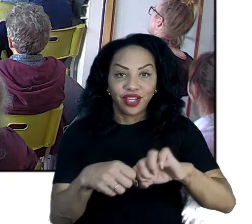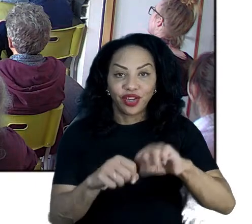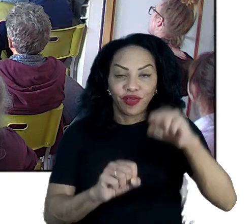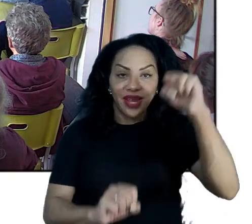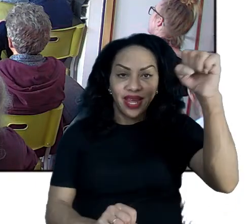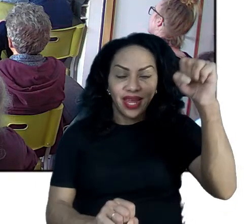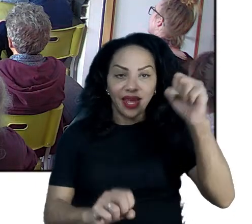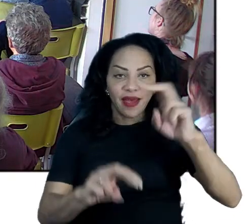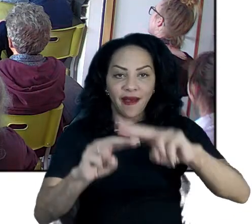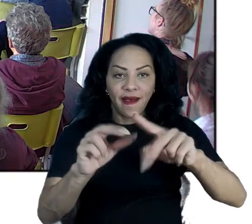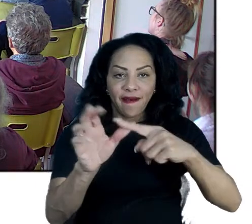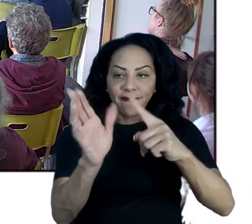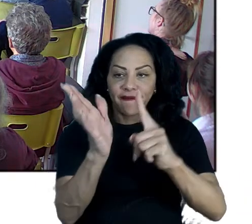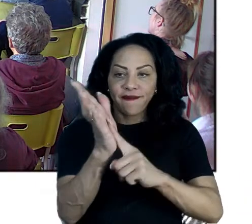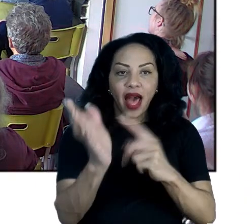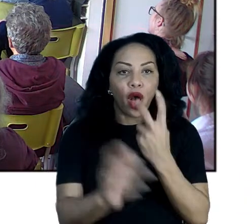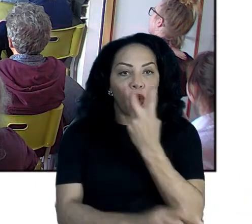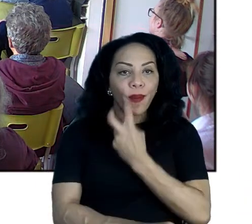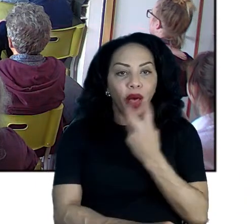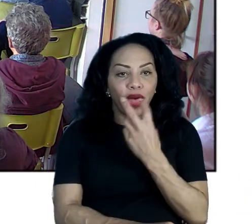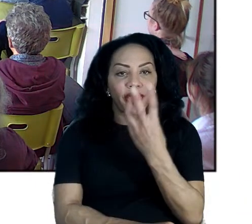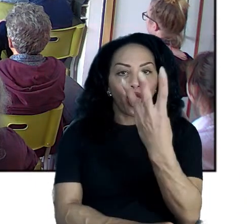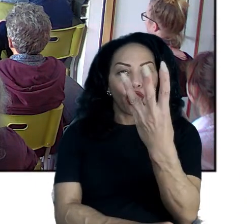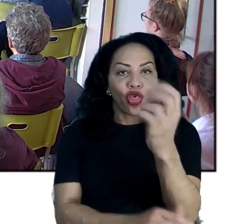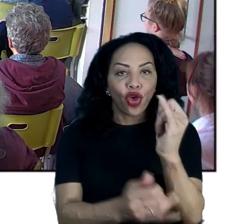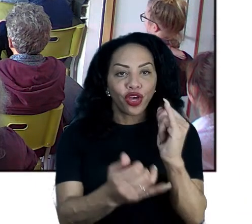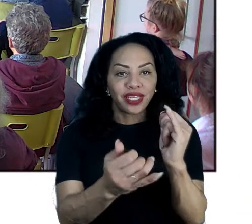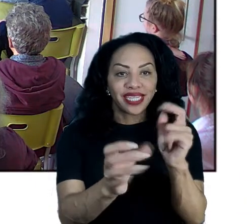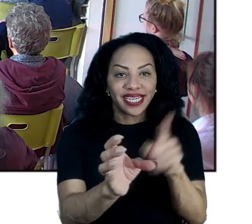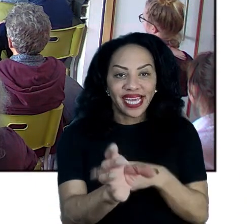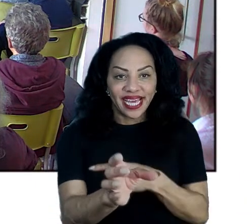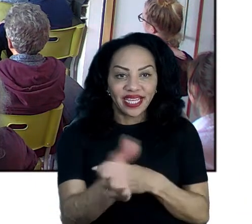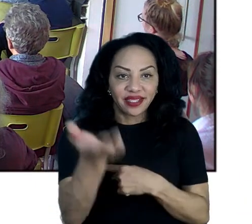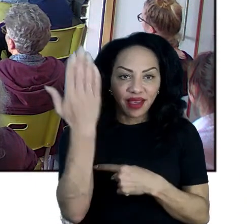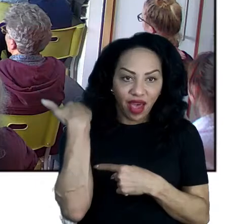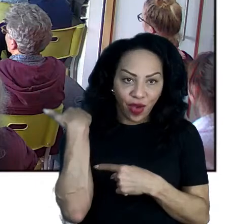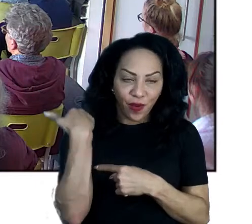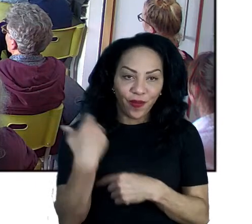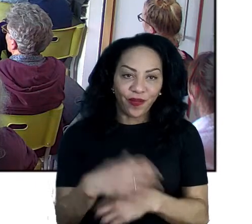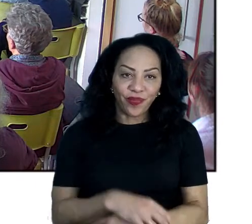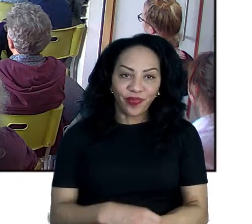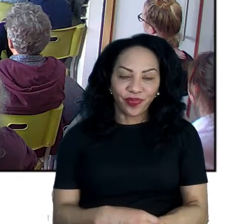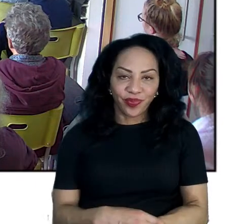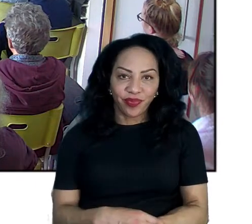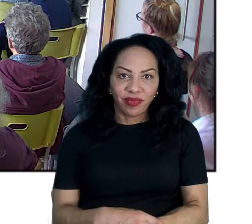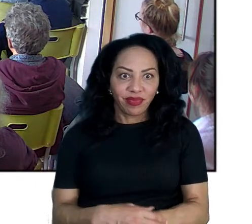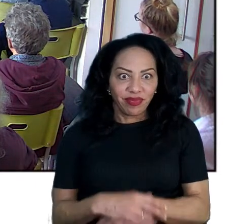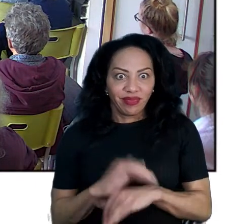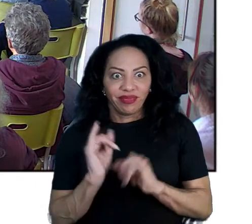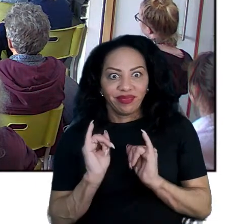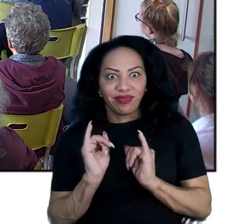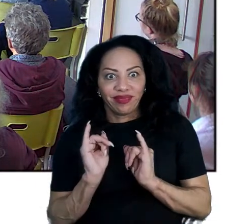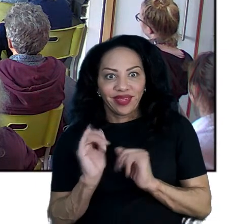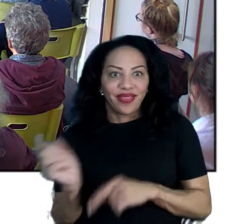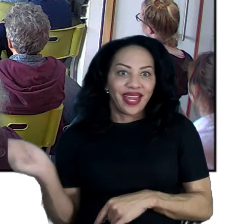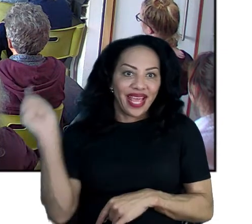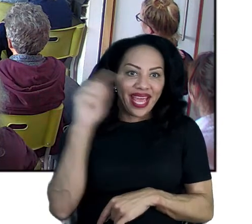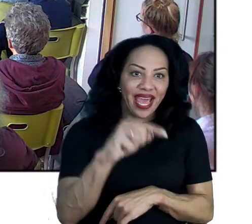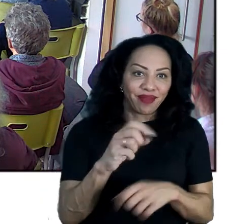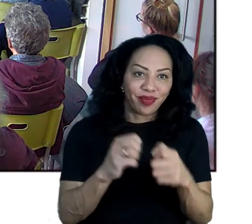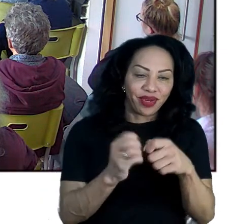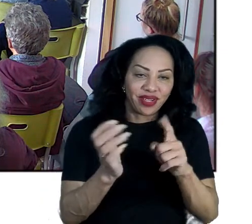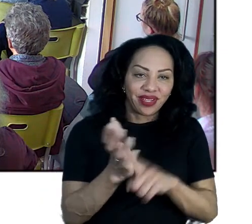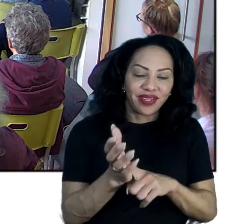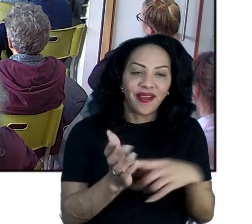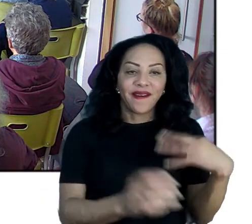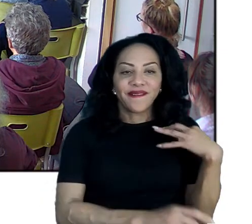I graduated, which is really alarming. And then I came to Bristol and I started working and volunteering at